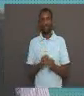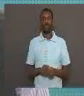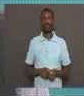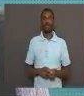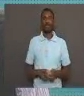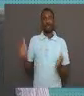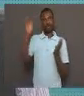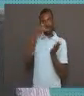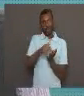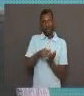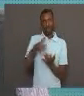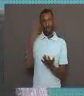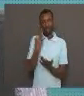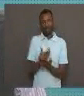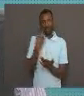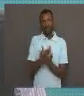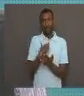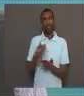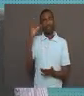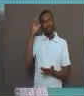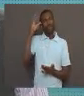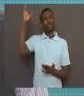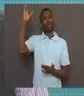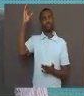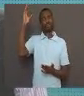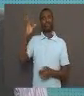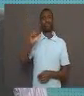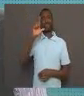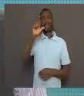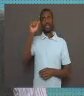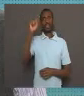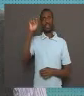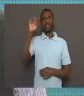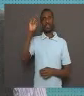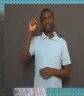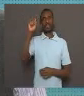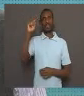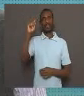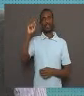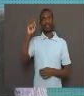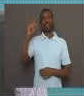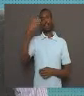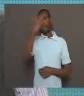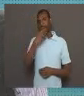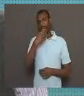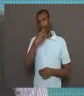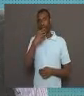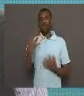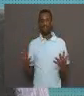reviewed the concepts of latent heat of fusion and vaporization.